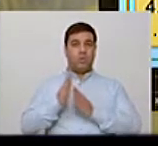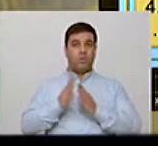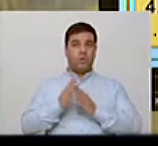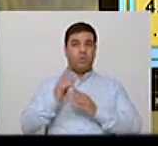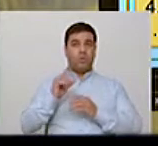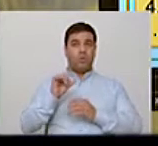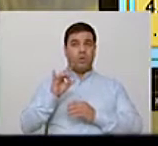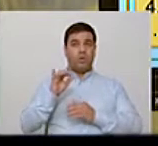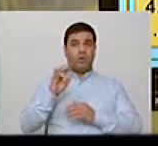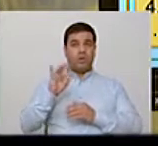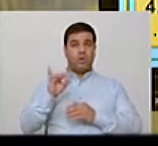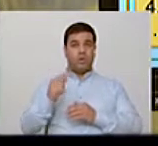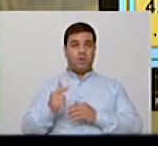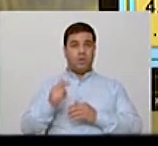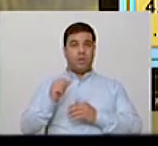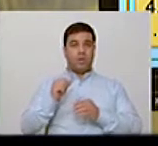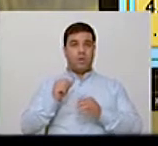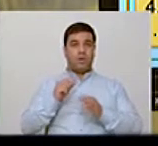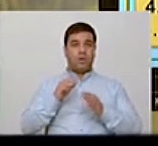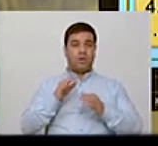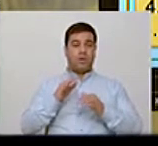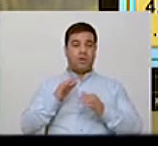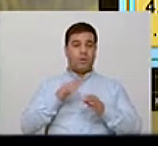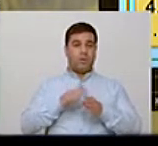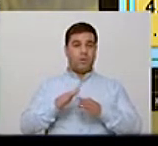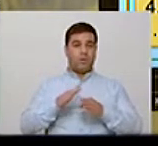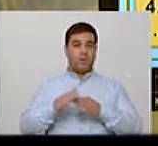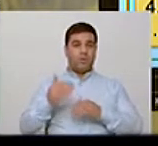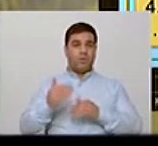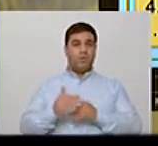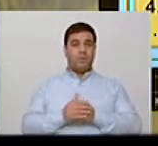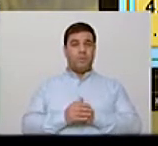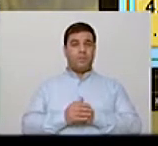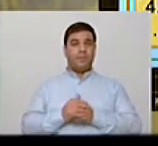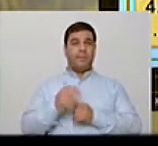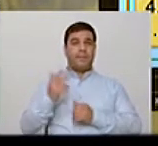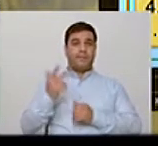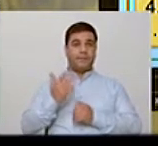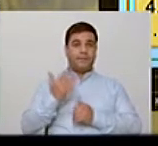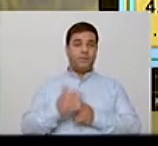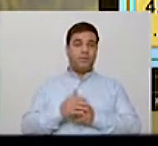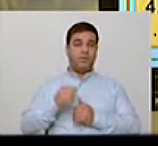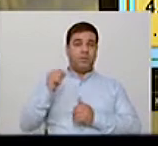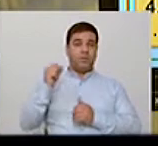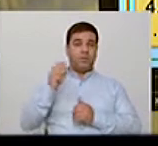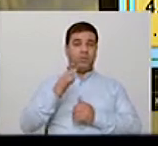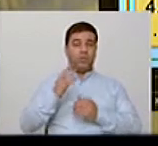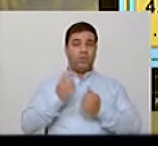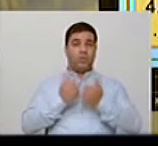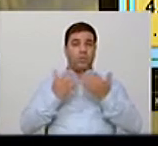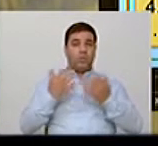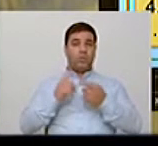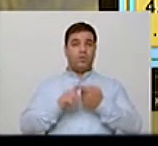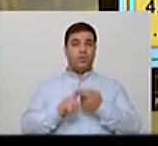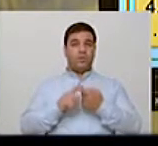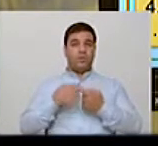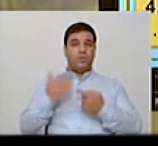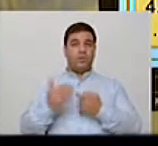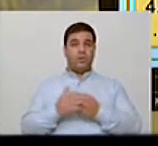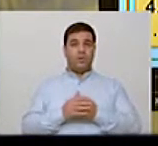o'simlik hujayralarining amalga oshadi. Uchinchi, quyosh nuri ta'sirida